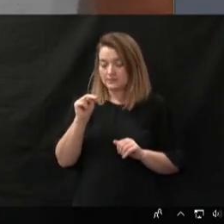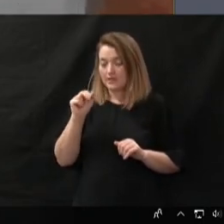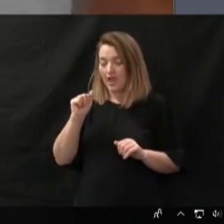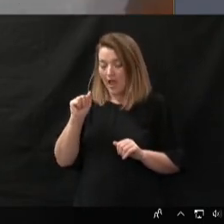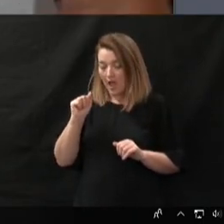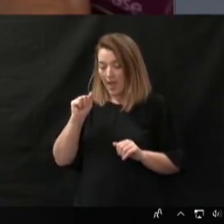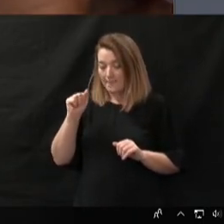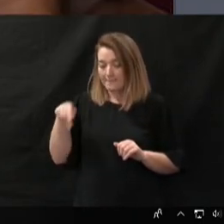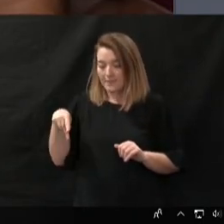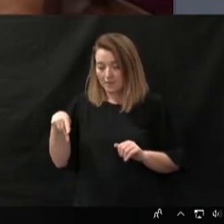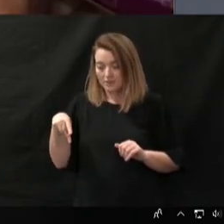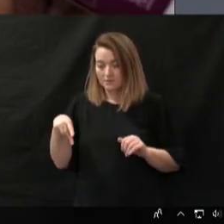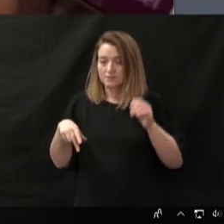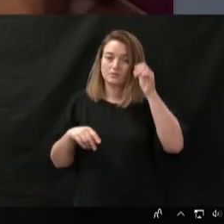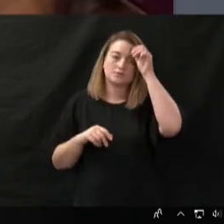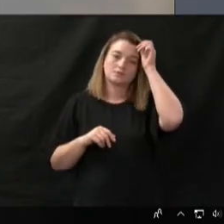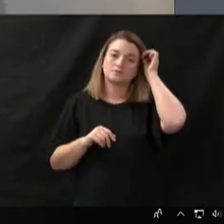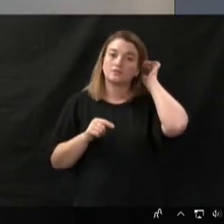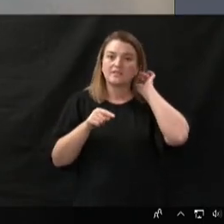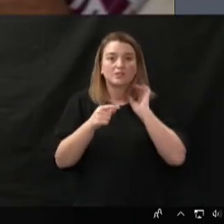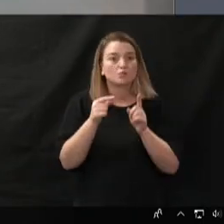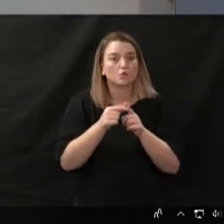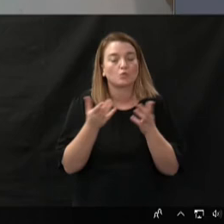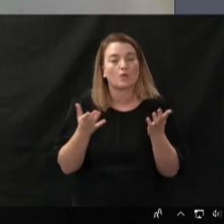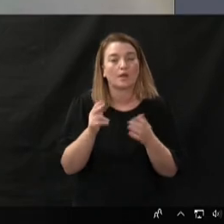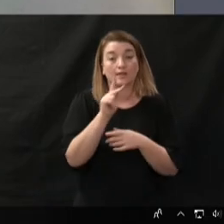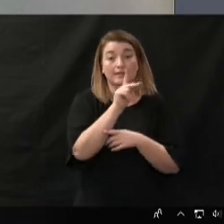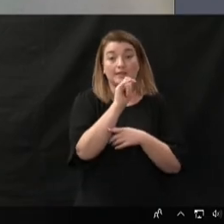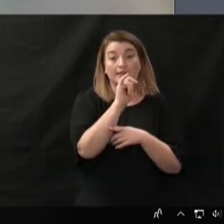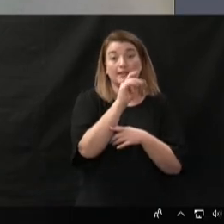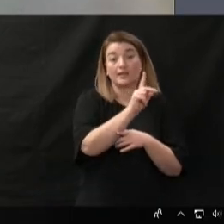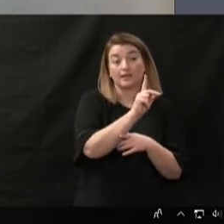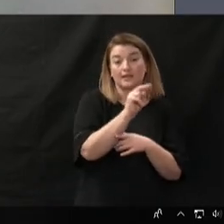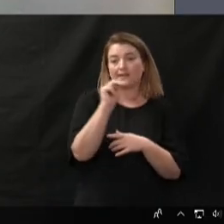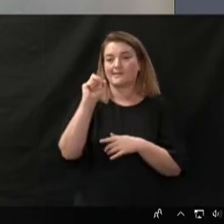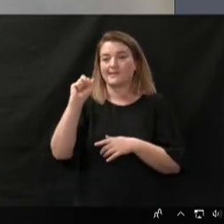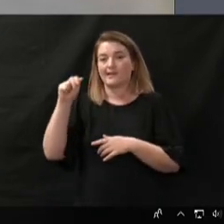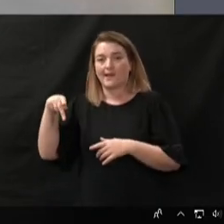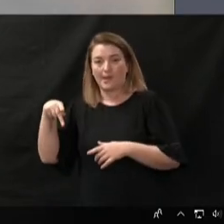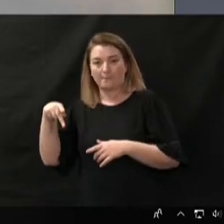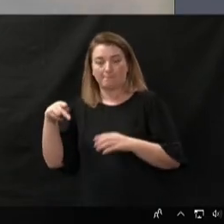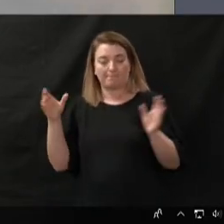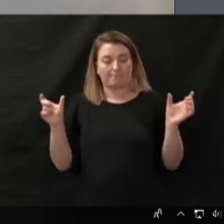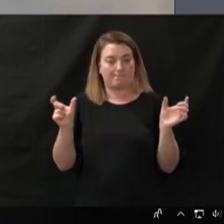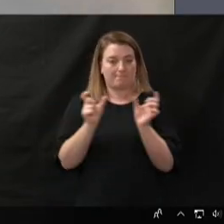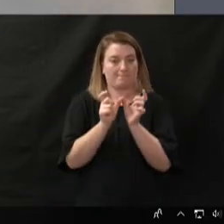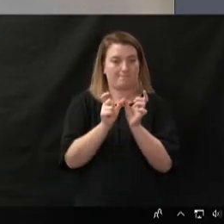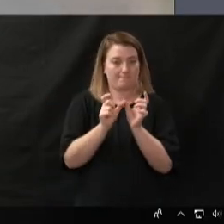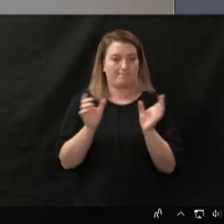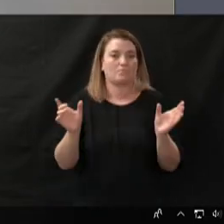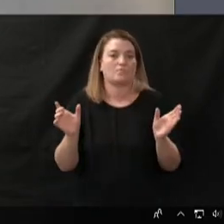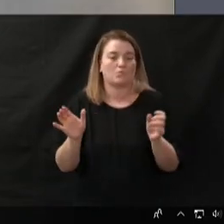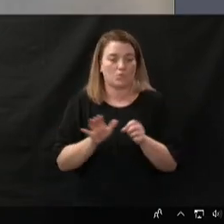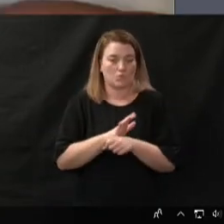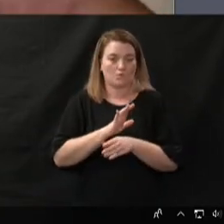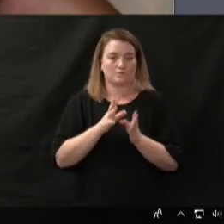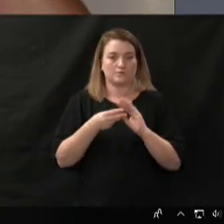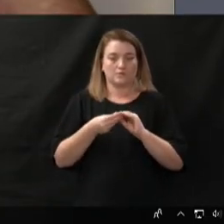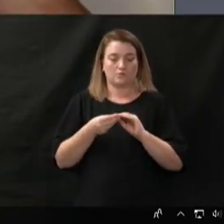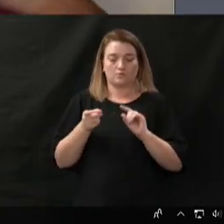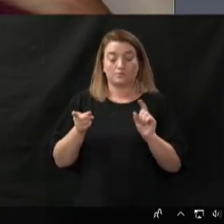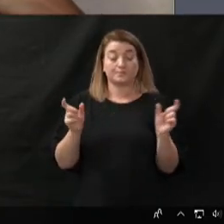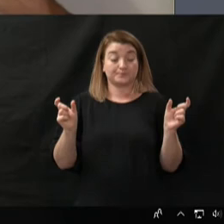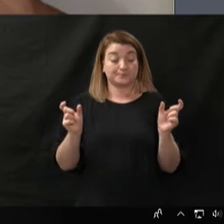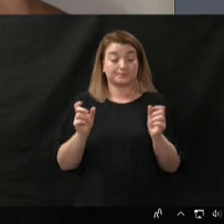A-P. And this word is what? Kidnap. Okay, the second word that we're going to do is